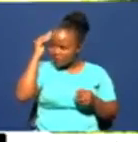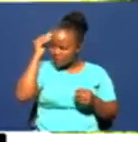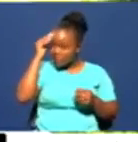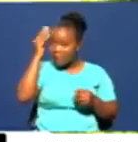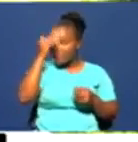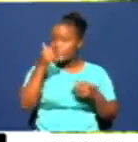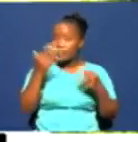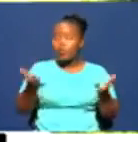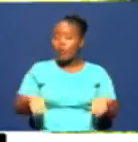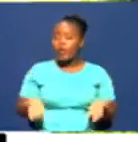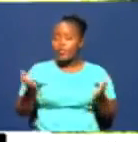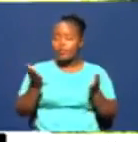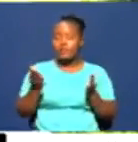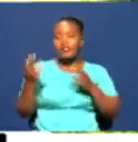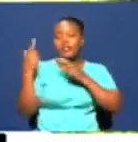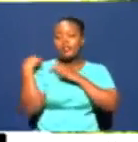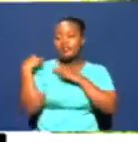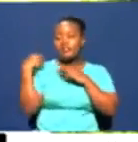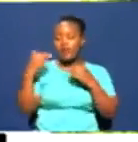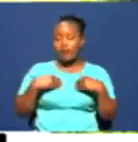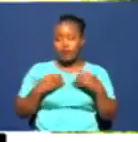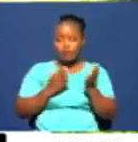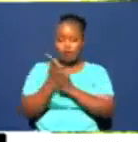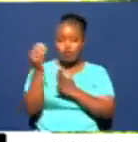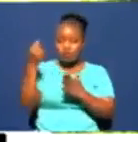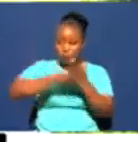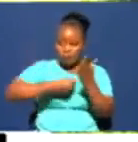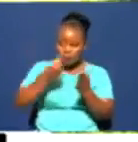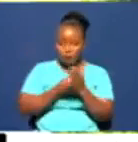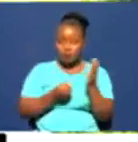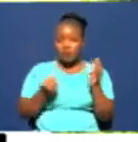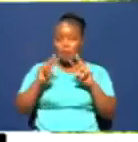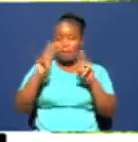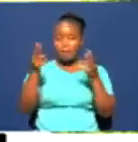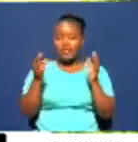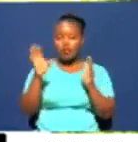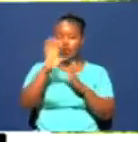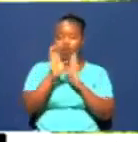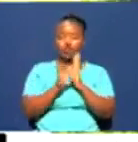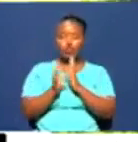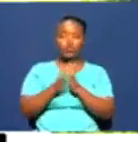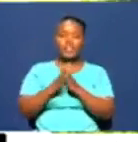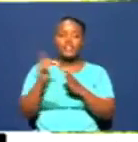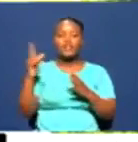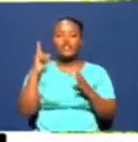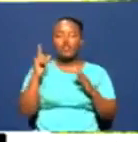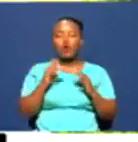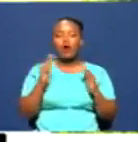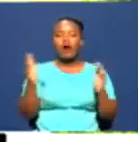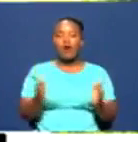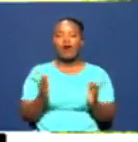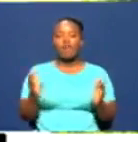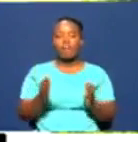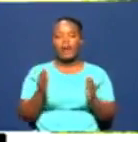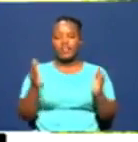this nation, especially on matters constitution and legal affairs. Nancy